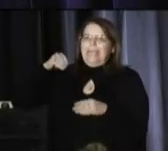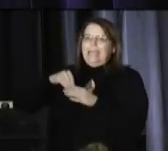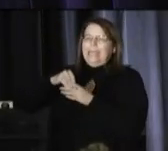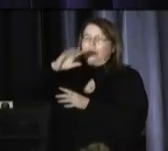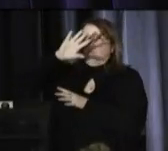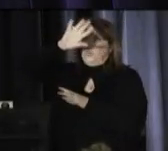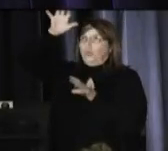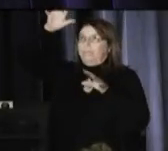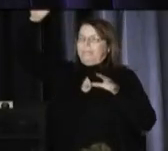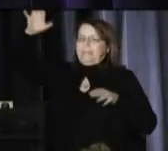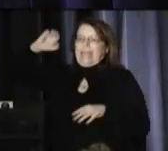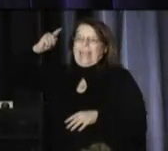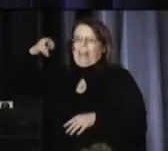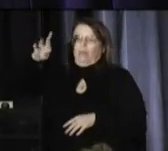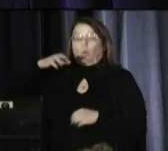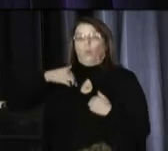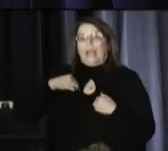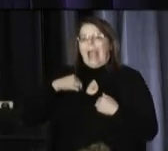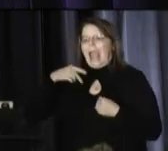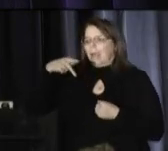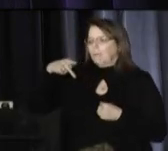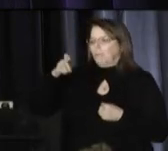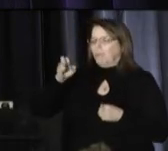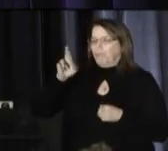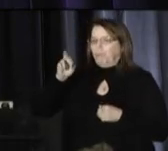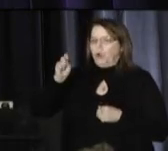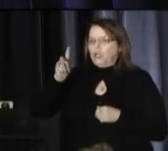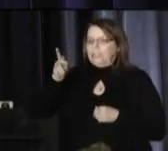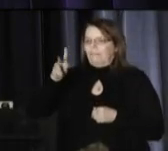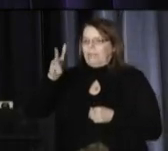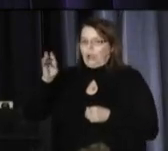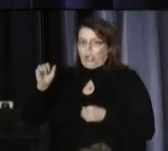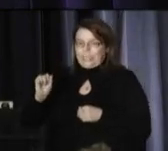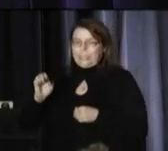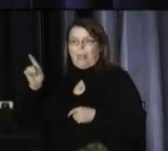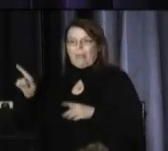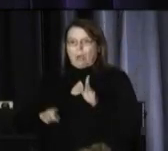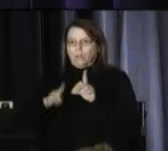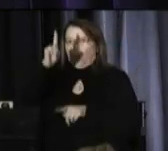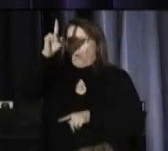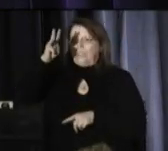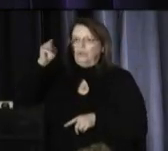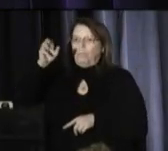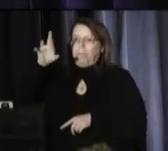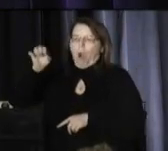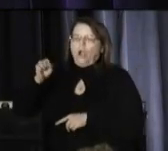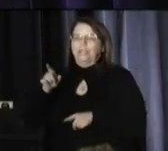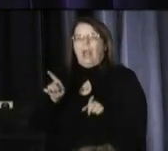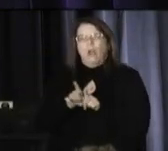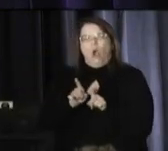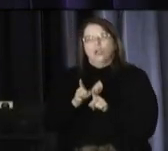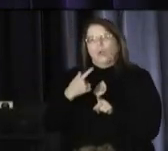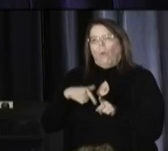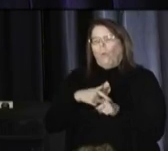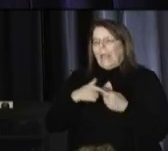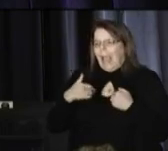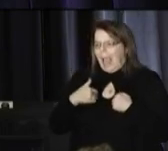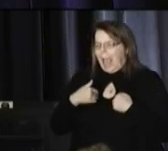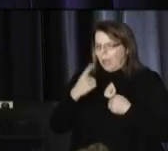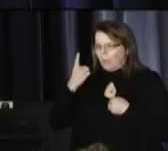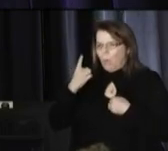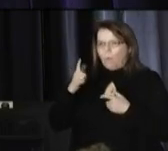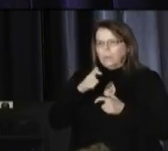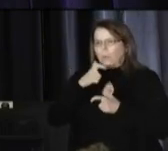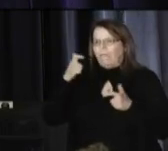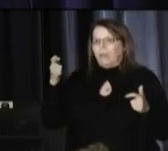so we had Perseverance. Young Percy was going up to Mars. And we also had what was one of the